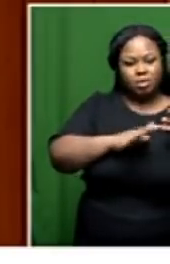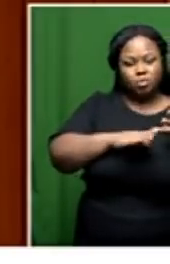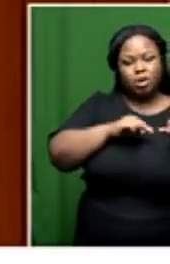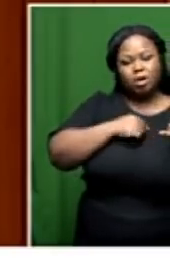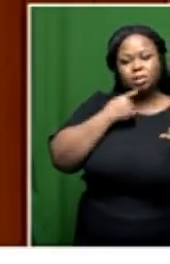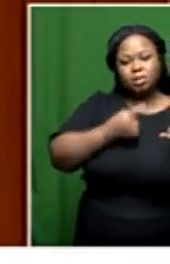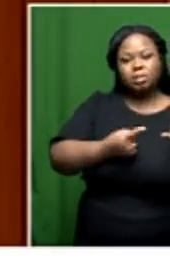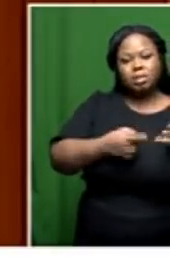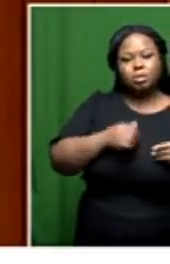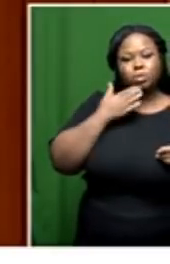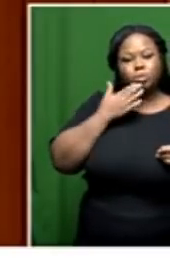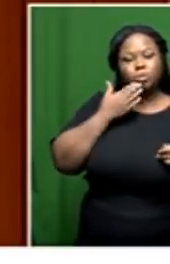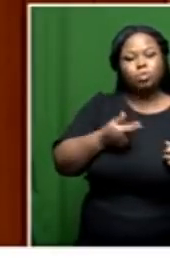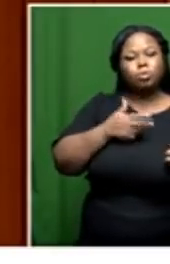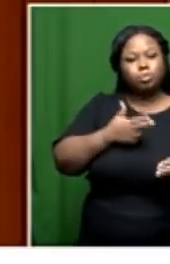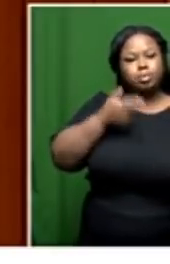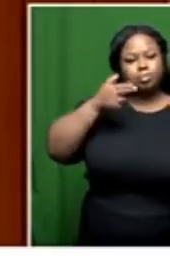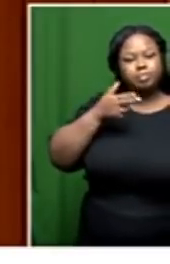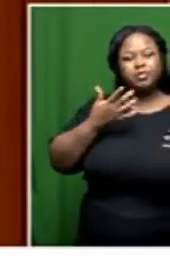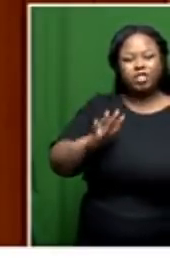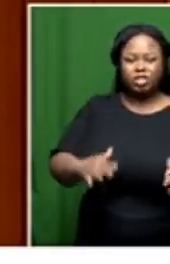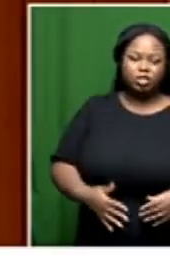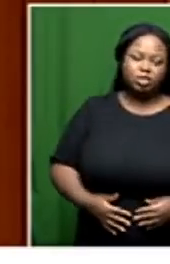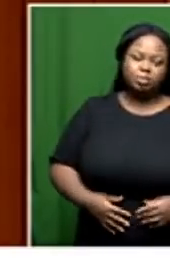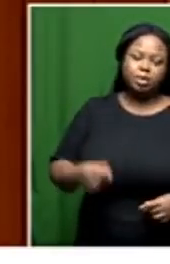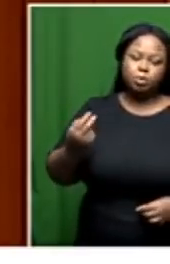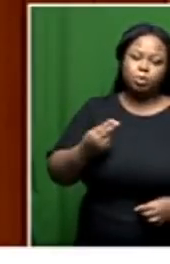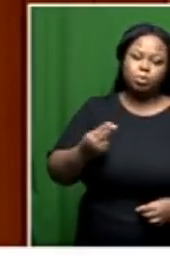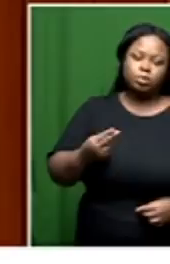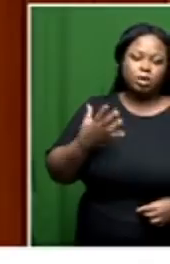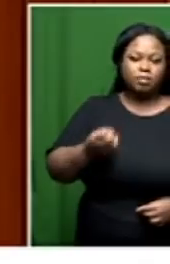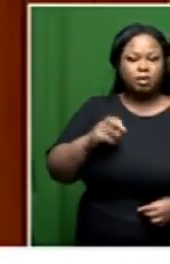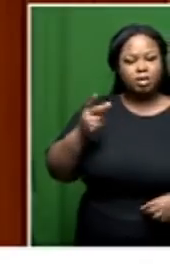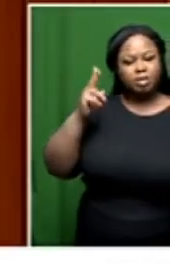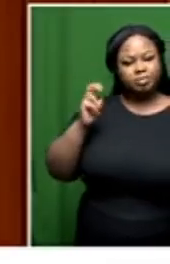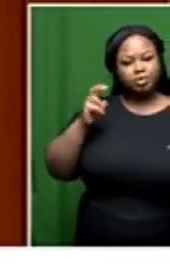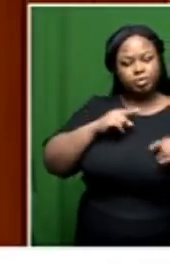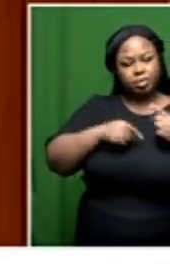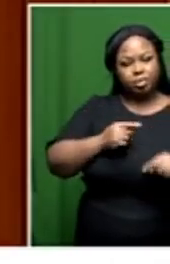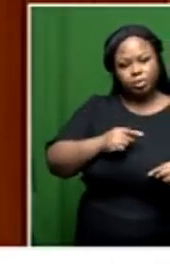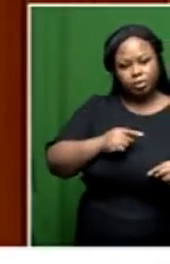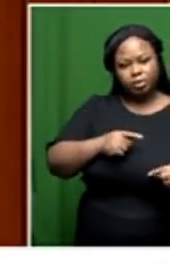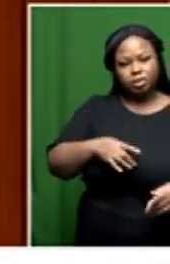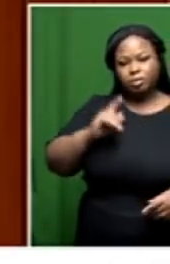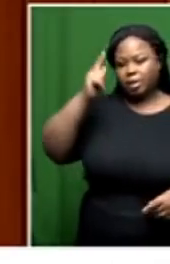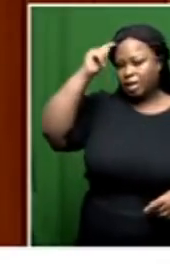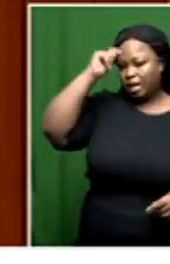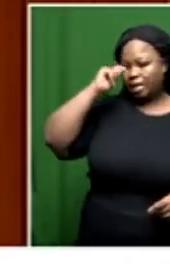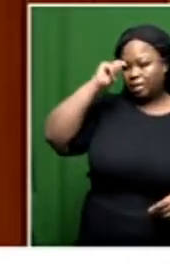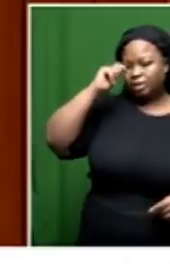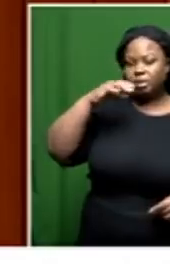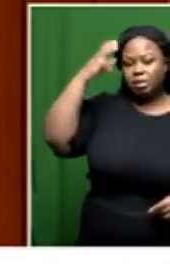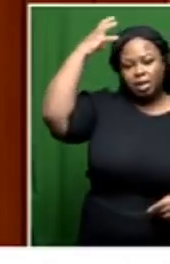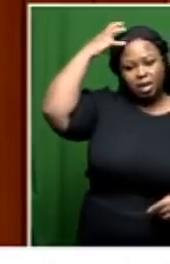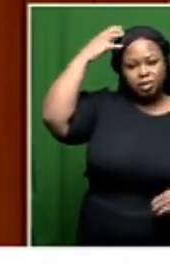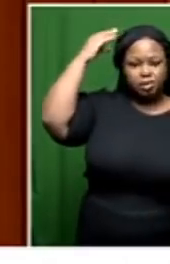to have been the trigger man in this incident. There's also the issue around the hat that was found